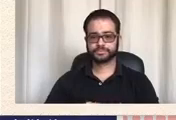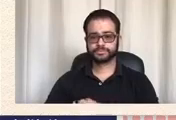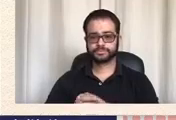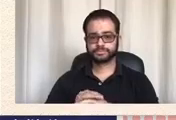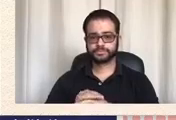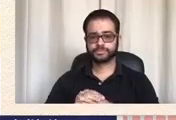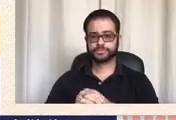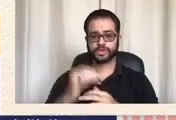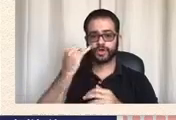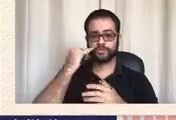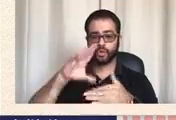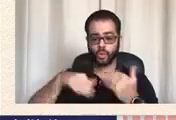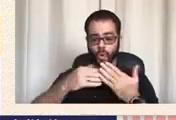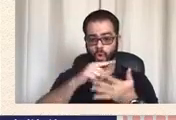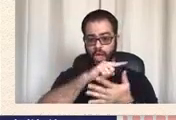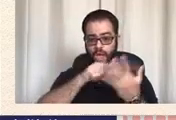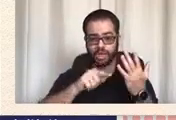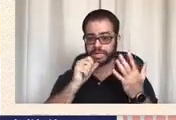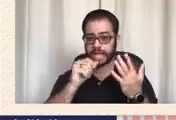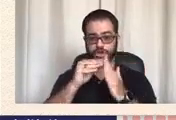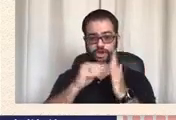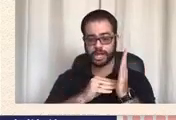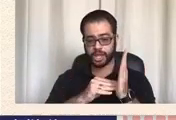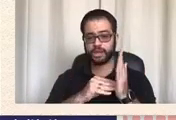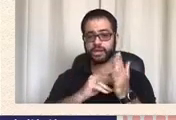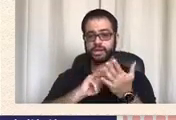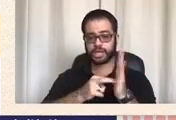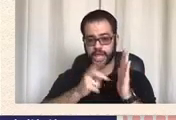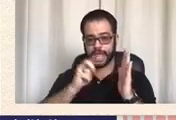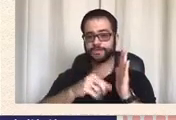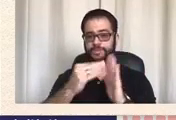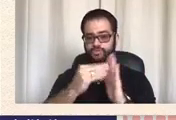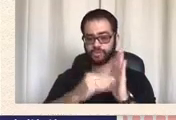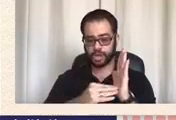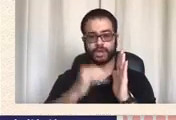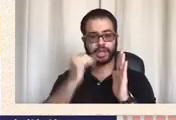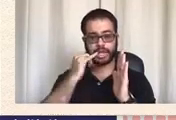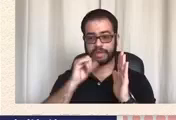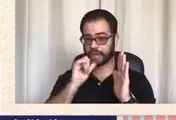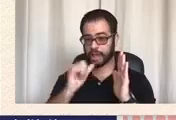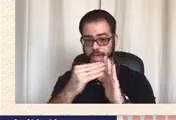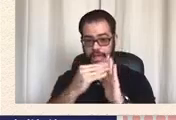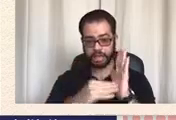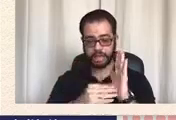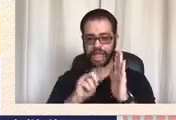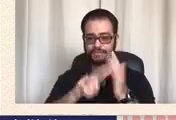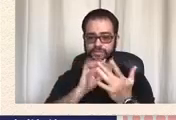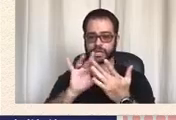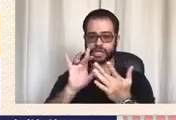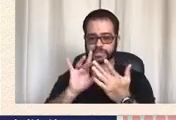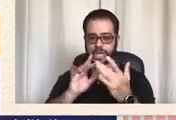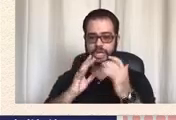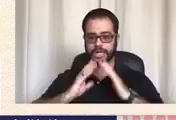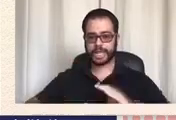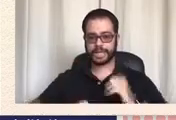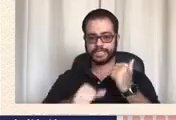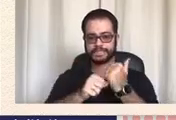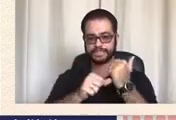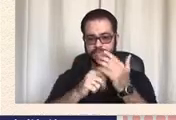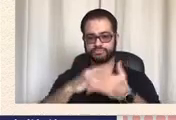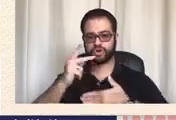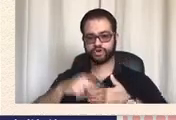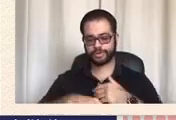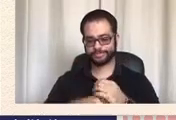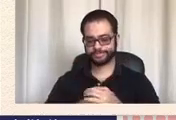things are not written out, they need to be, and if not, you need to contact the Client Assistance Program, which is being housed under